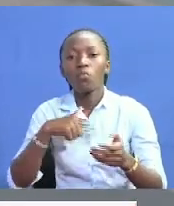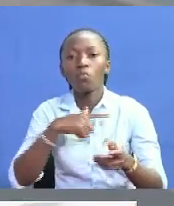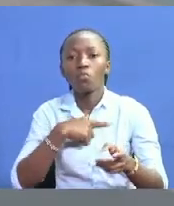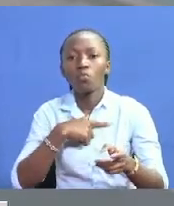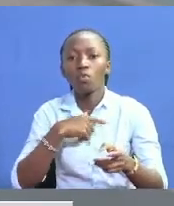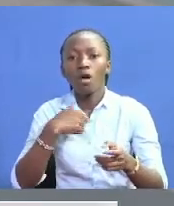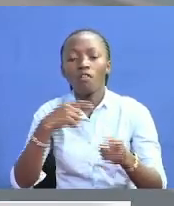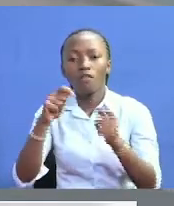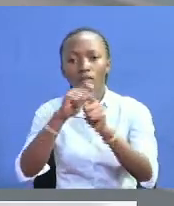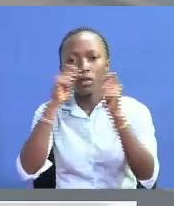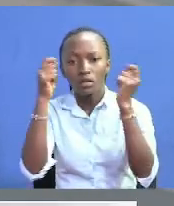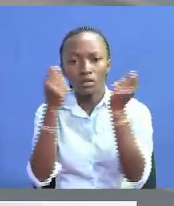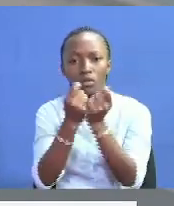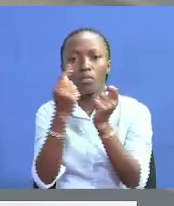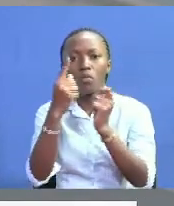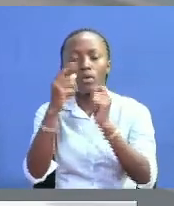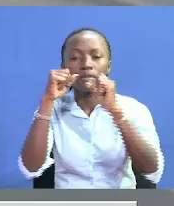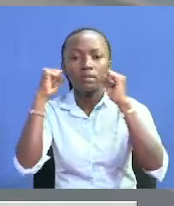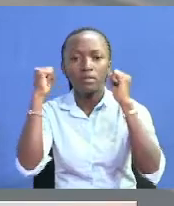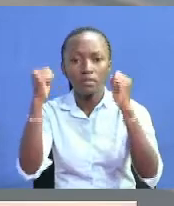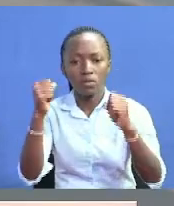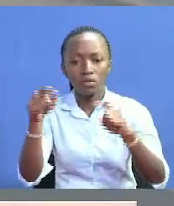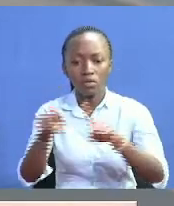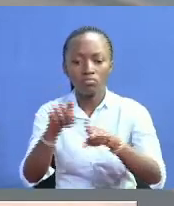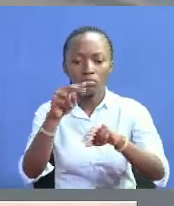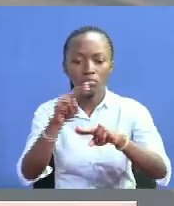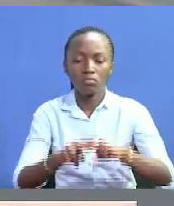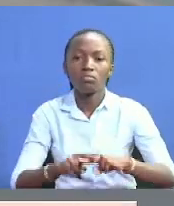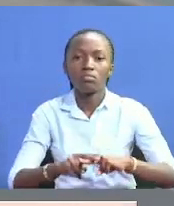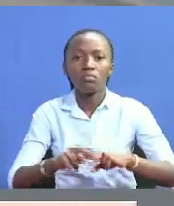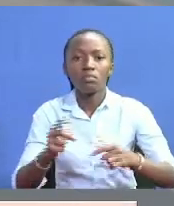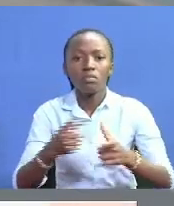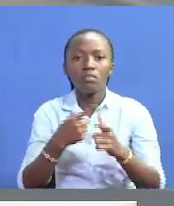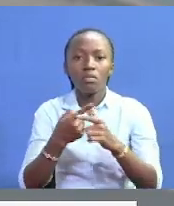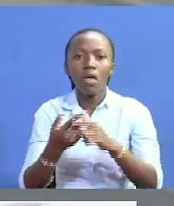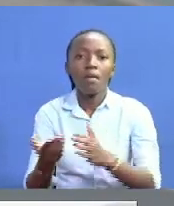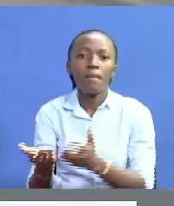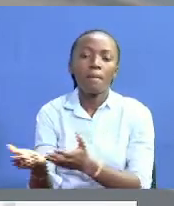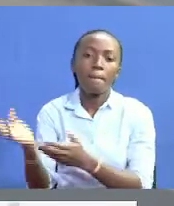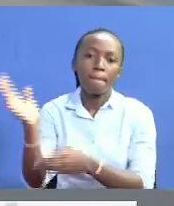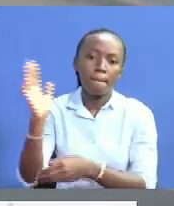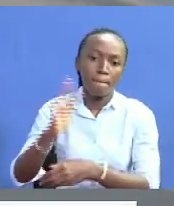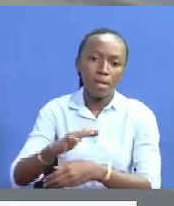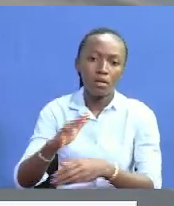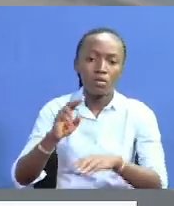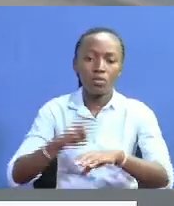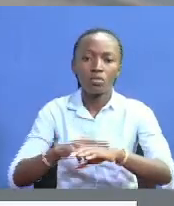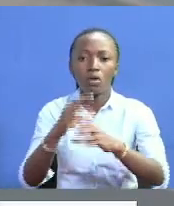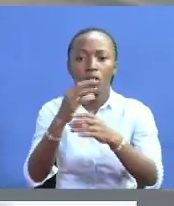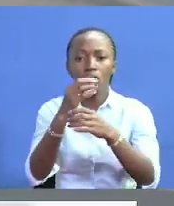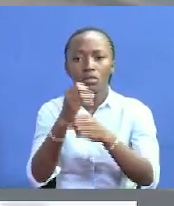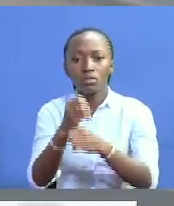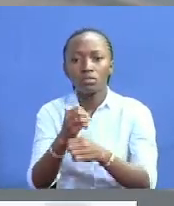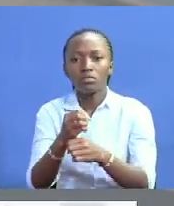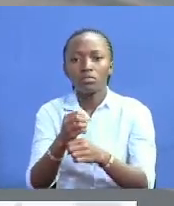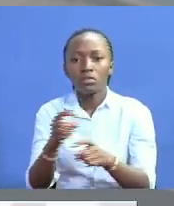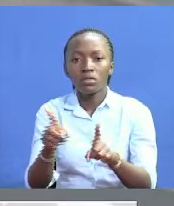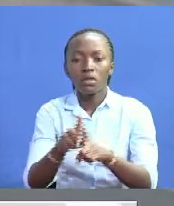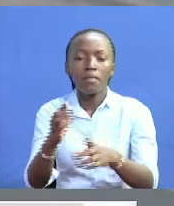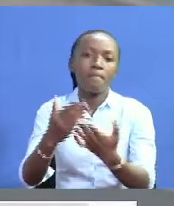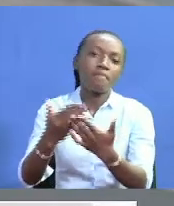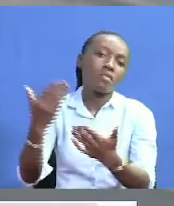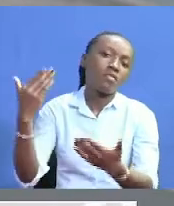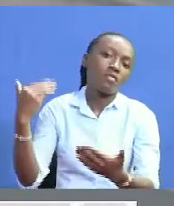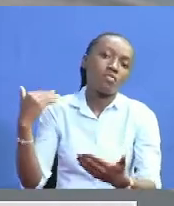sit down, have a way forward as student leaders, and bring back. You see, we had good organizations previously, which used to